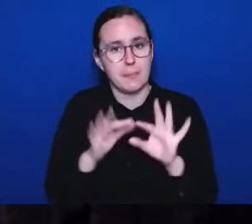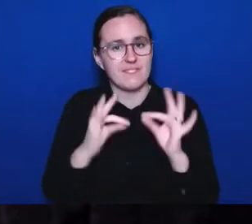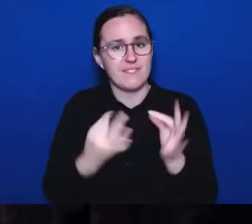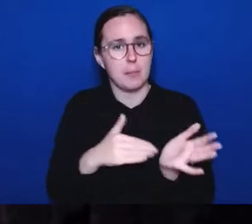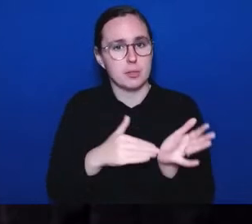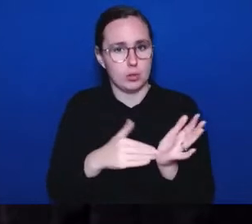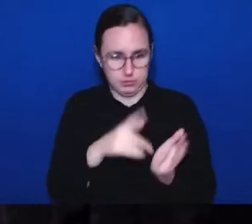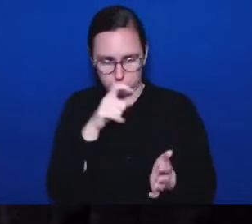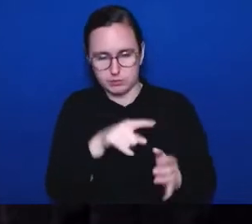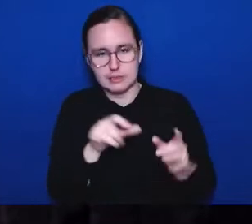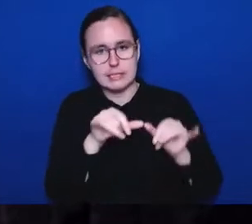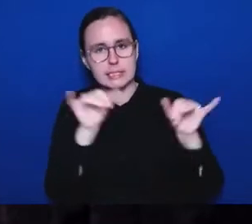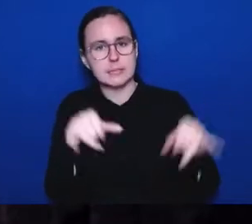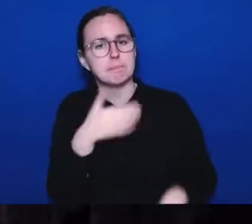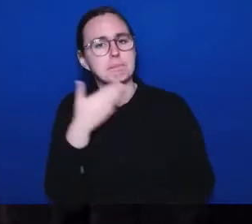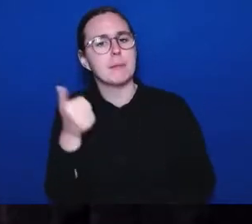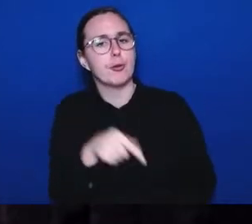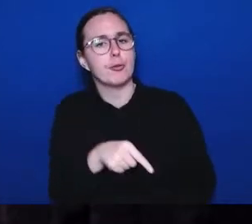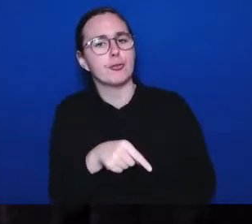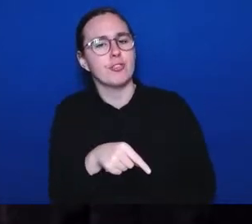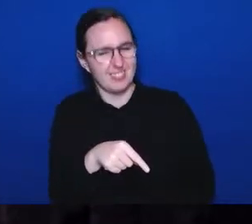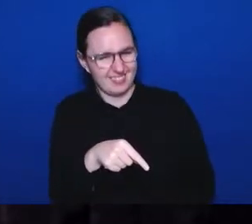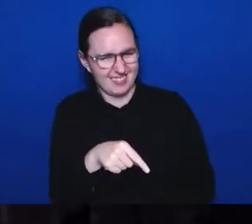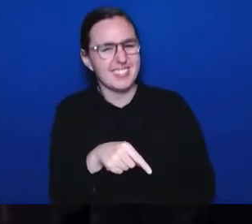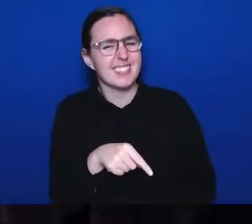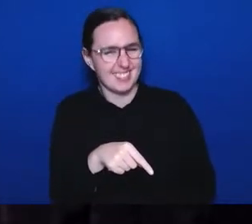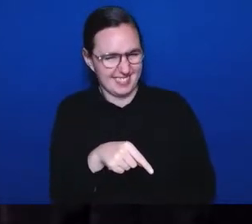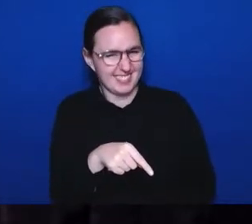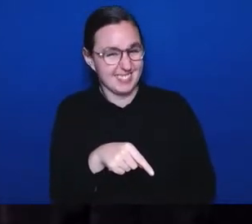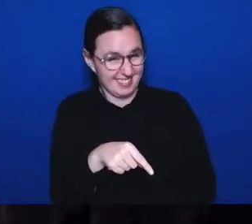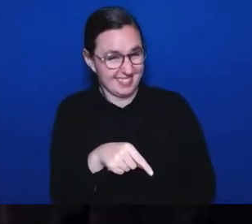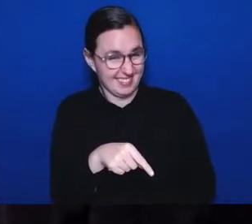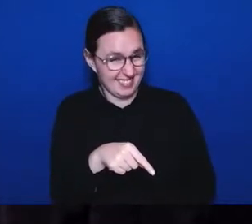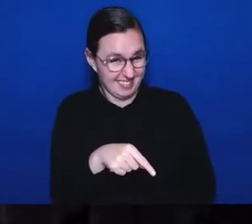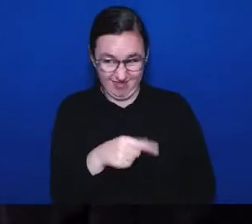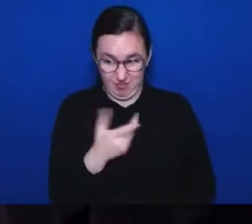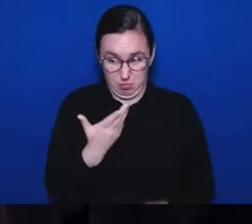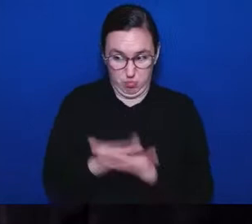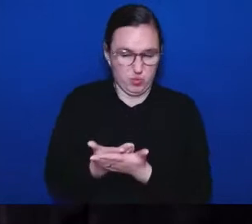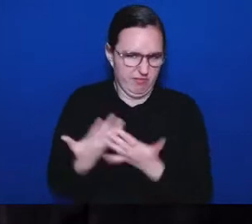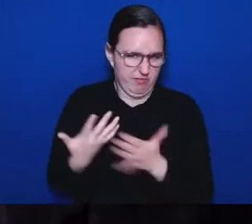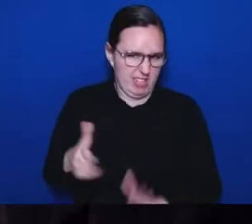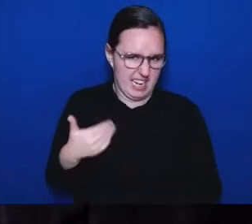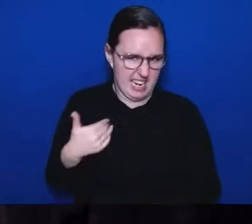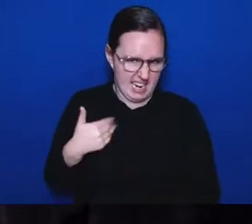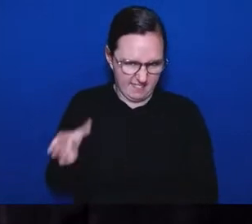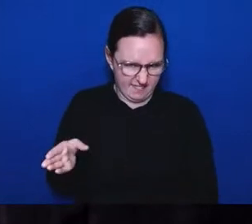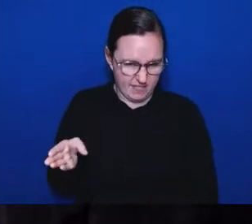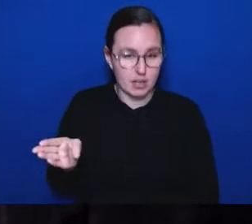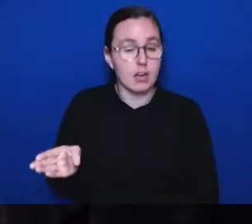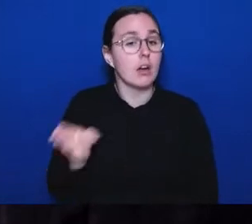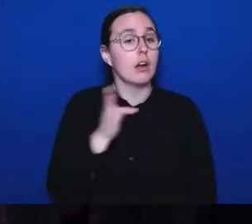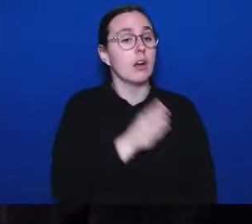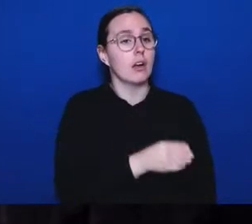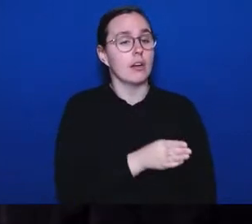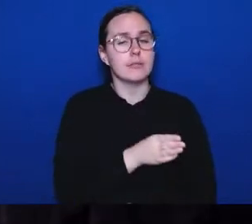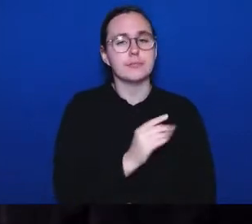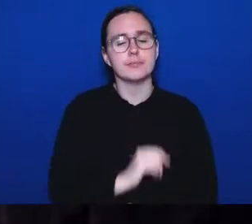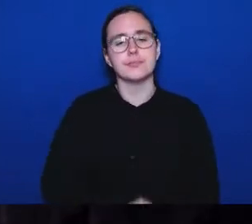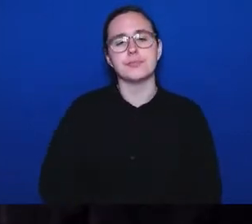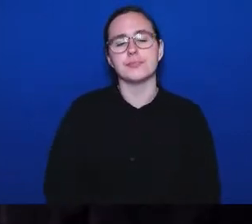that. Secondly, I think that what we see is that, and you don't